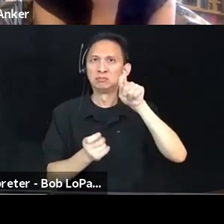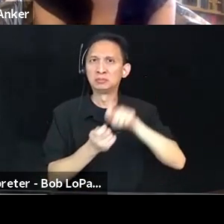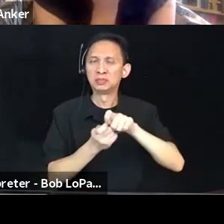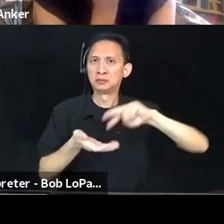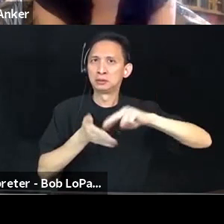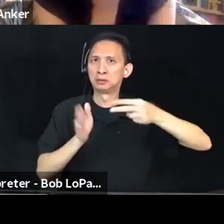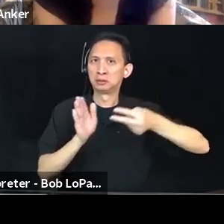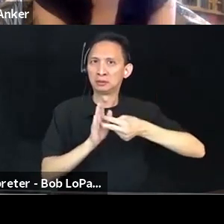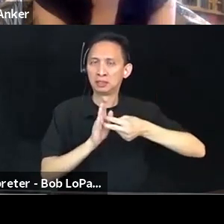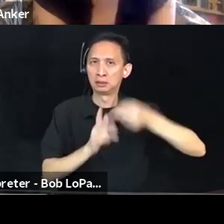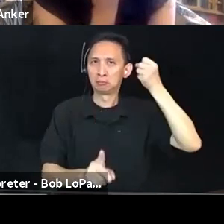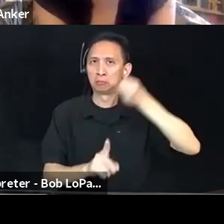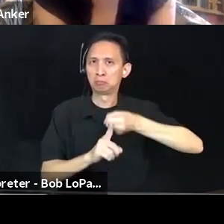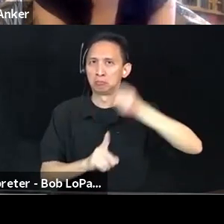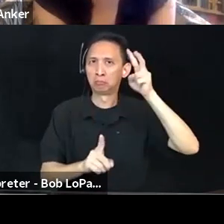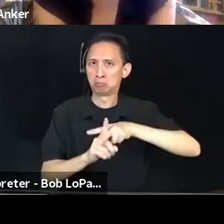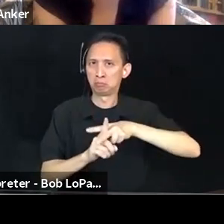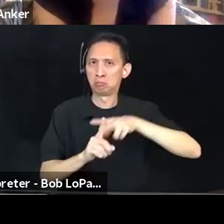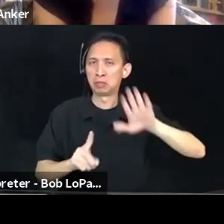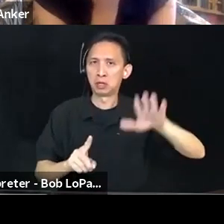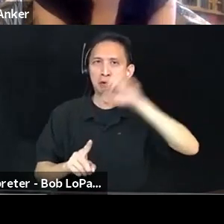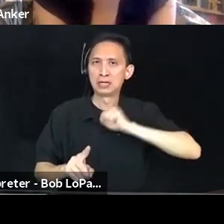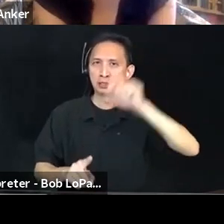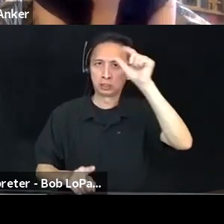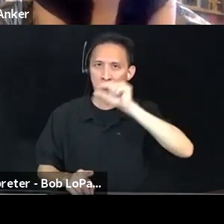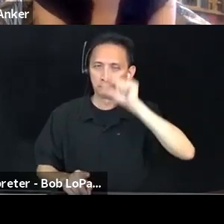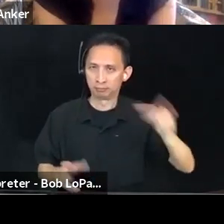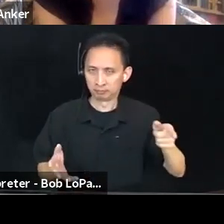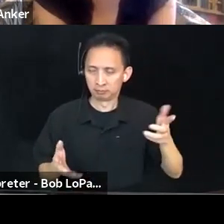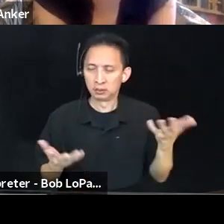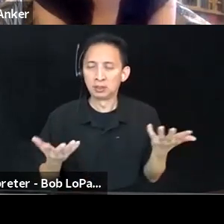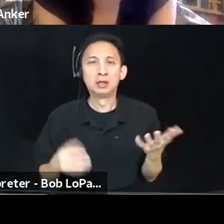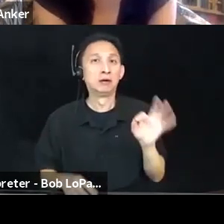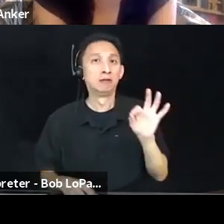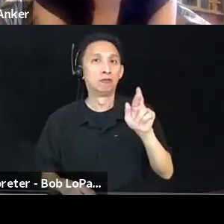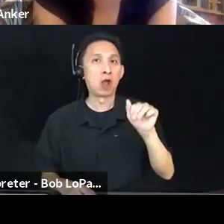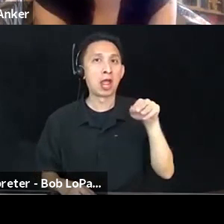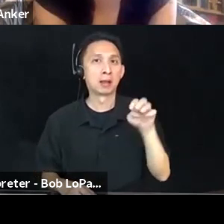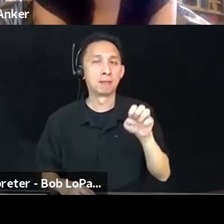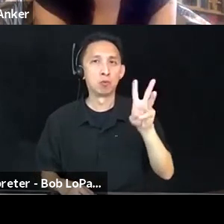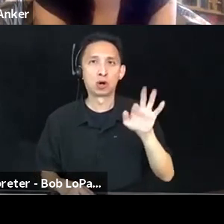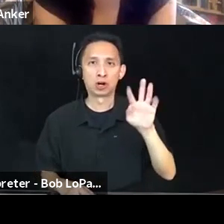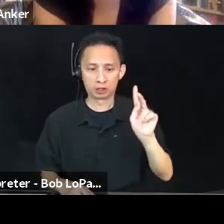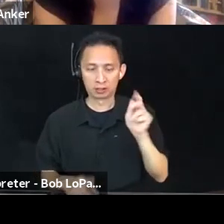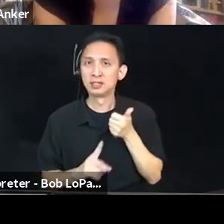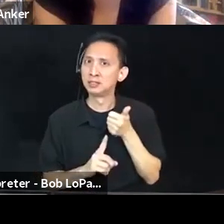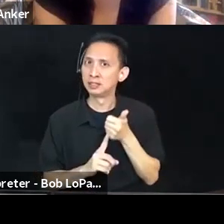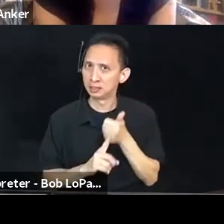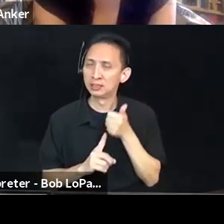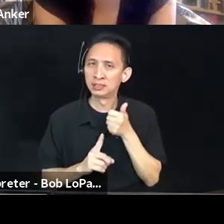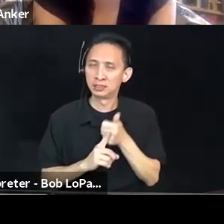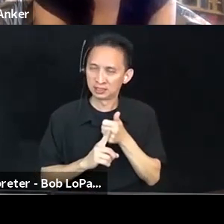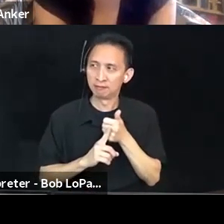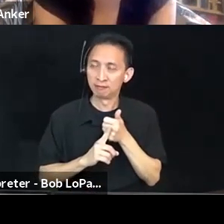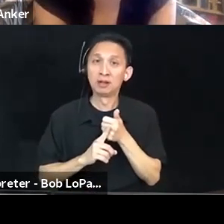In a framework, political imaginative framework, which itself was very much